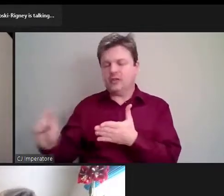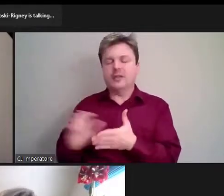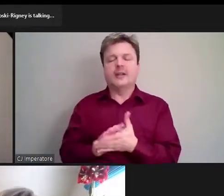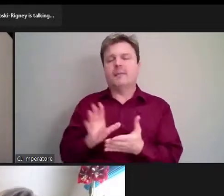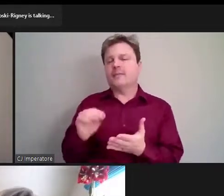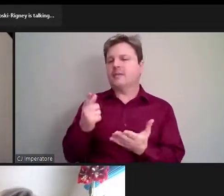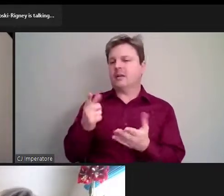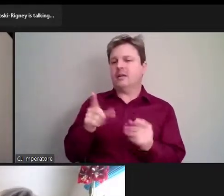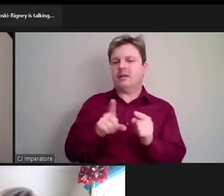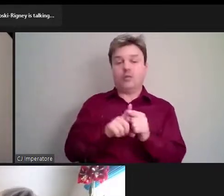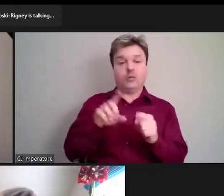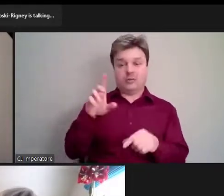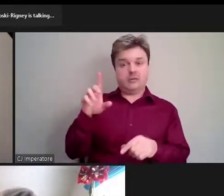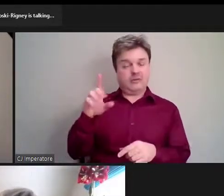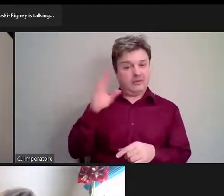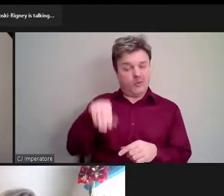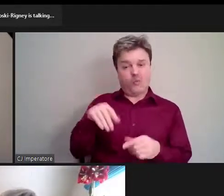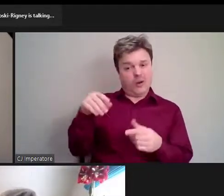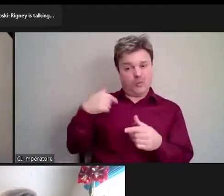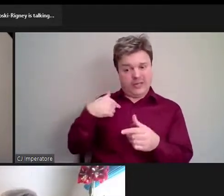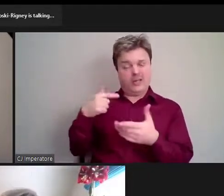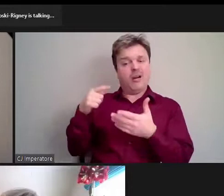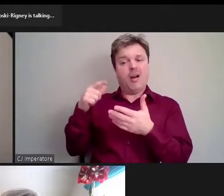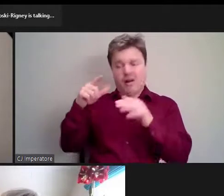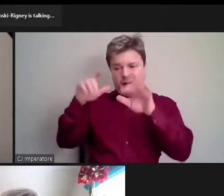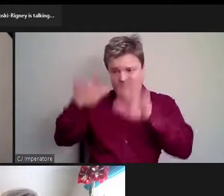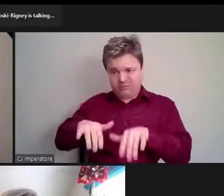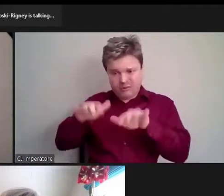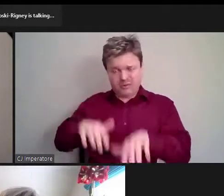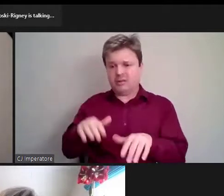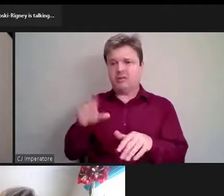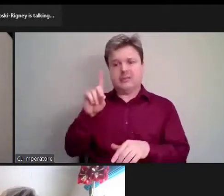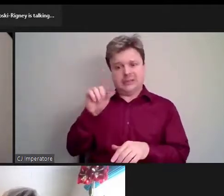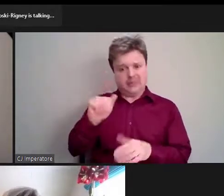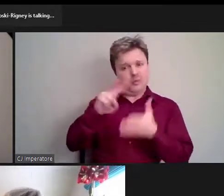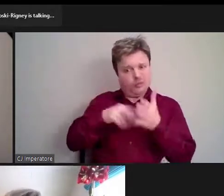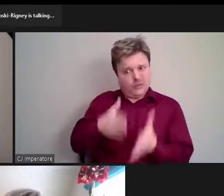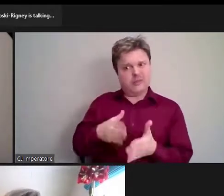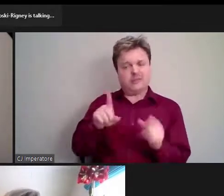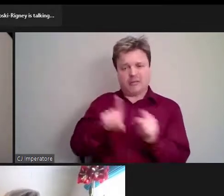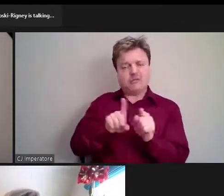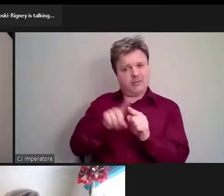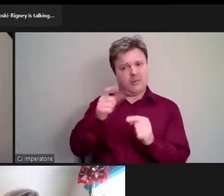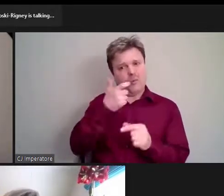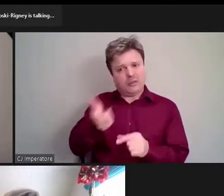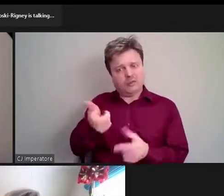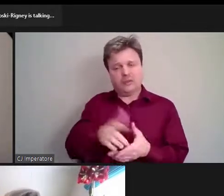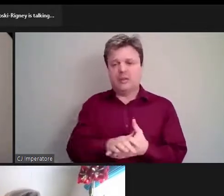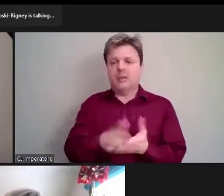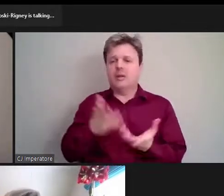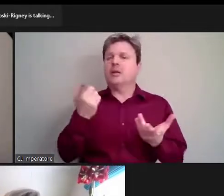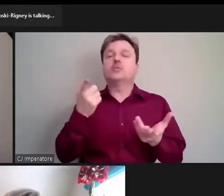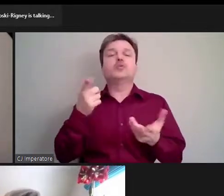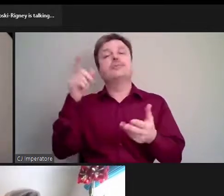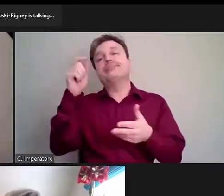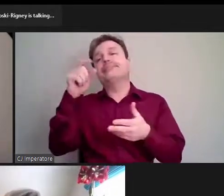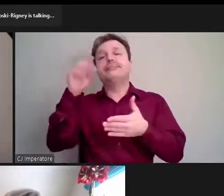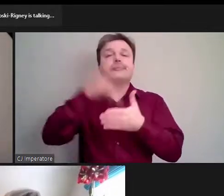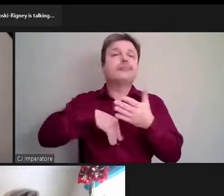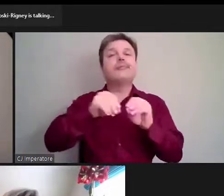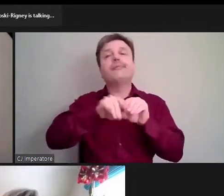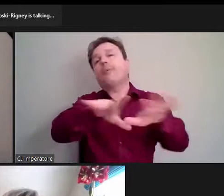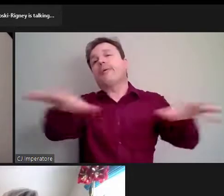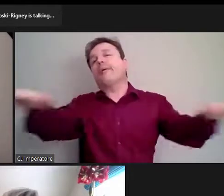our audience when we are composing, that we are not just writing for an imaginary vast sea of abled folks. And the